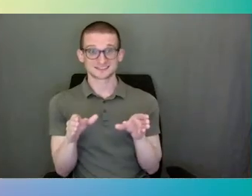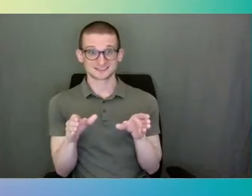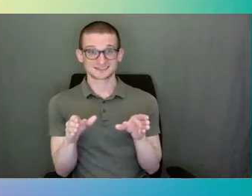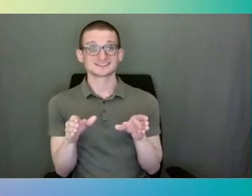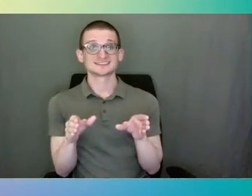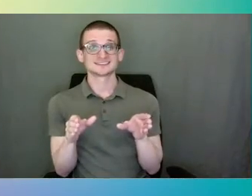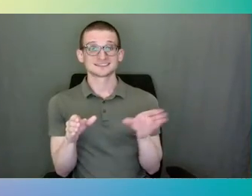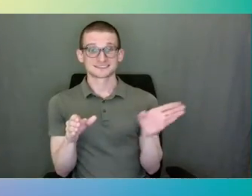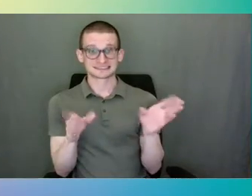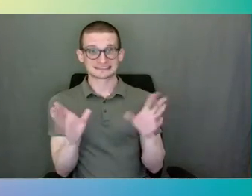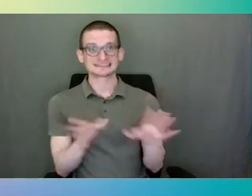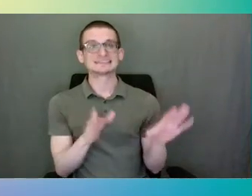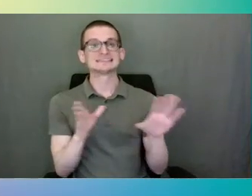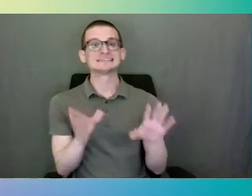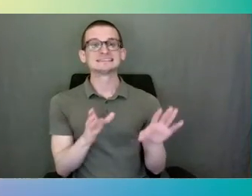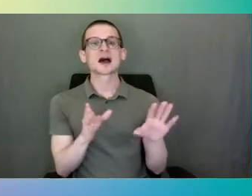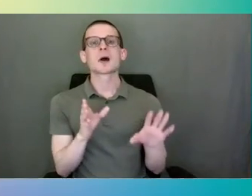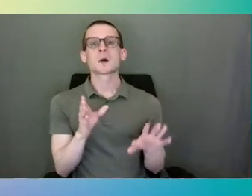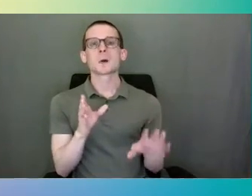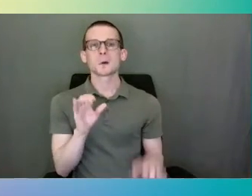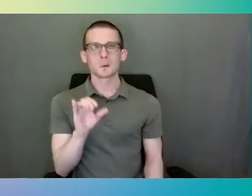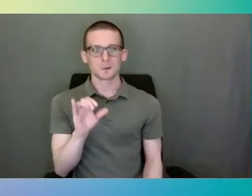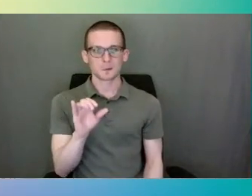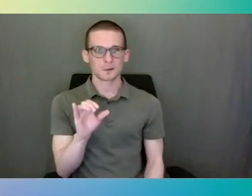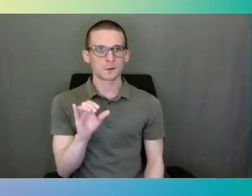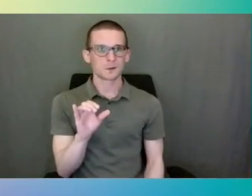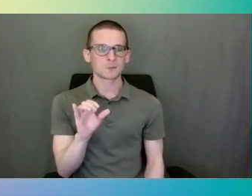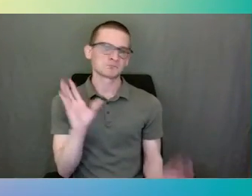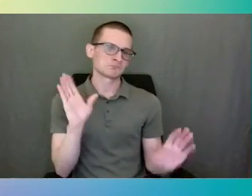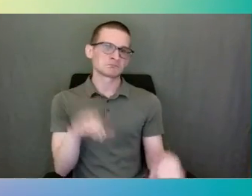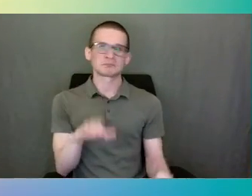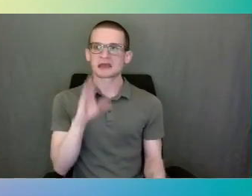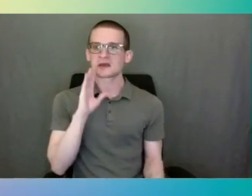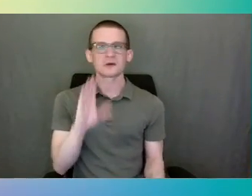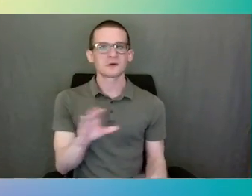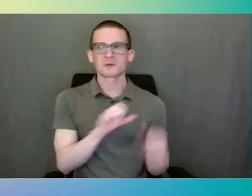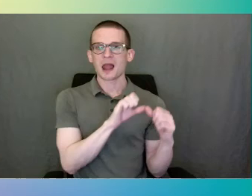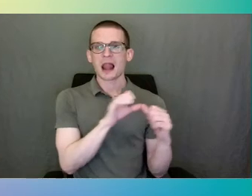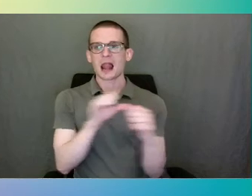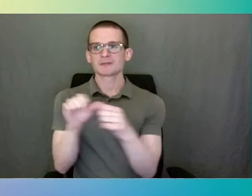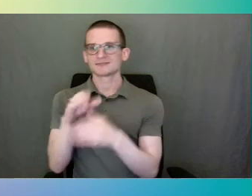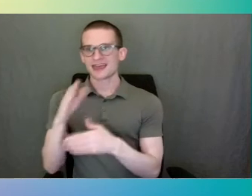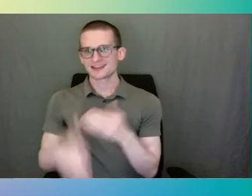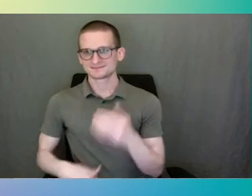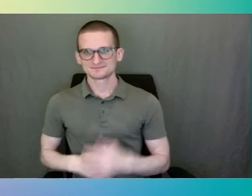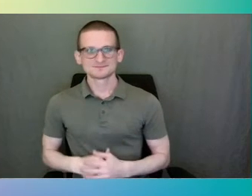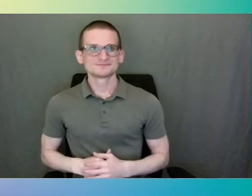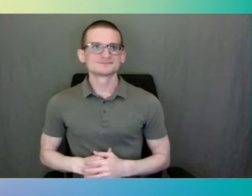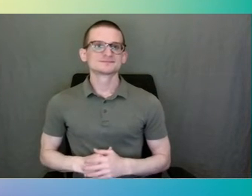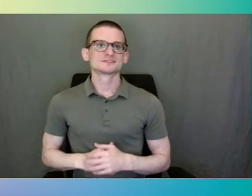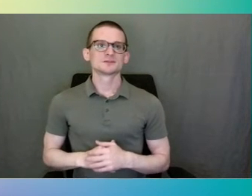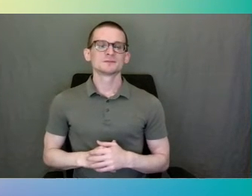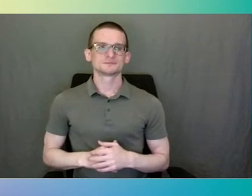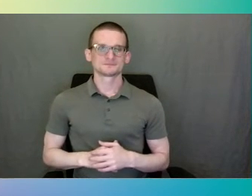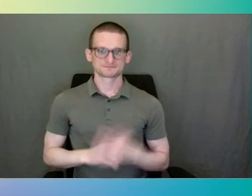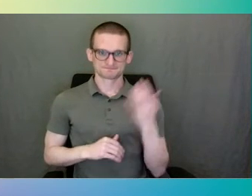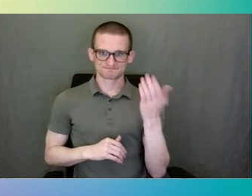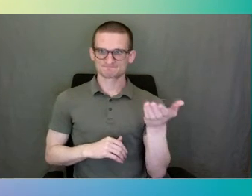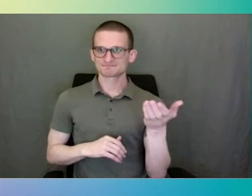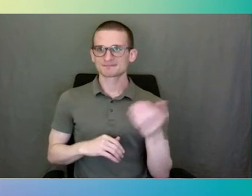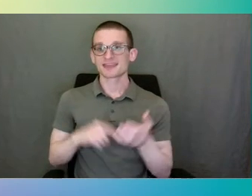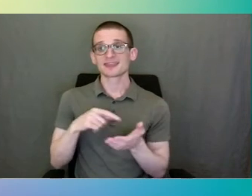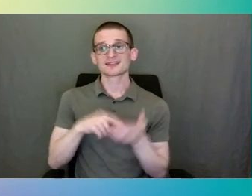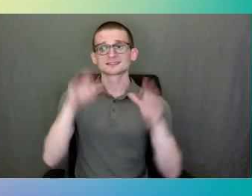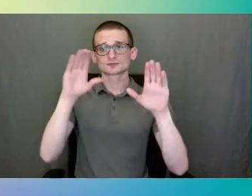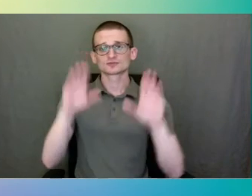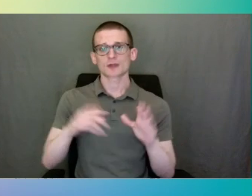Oh, I guess we'll go all the way to the end. Here we go. So this is a great project.